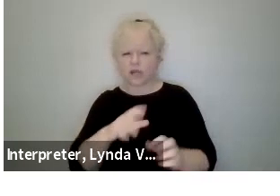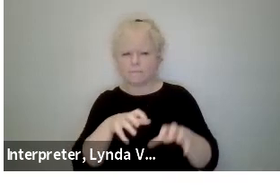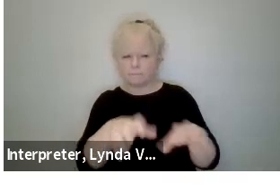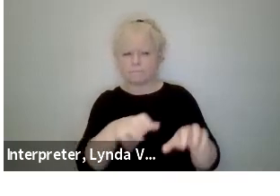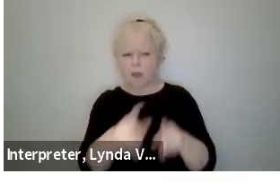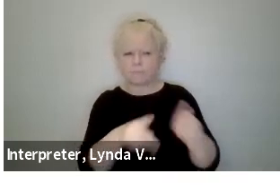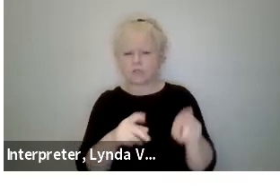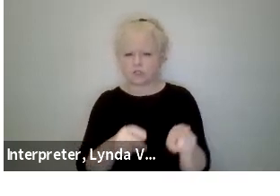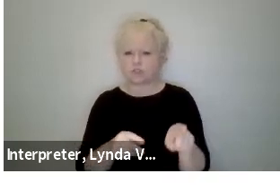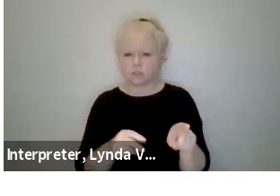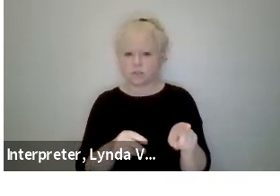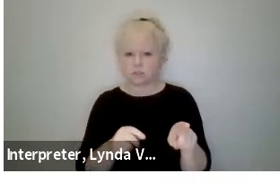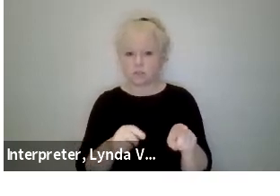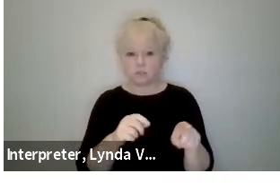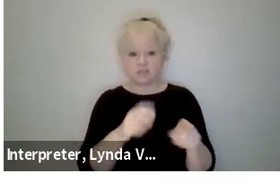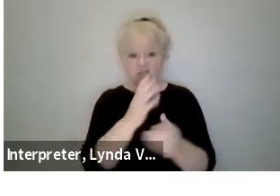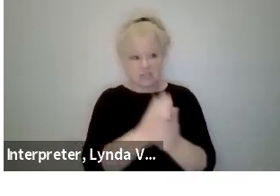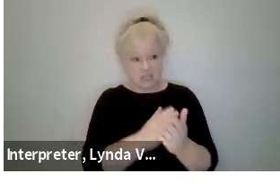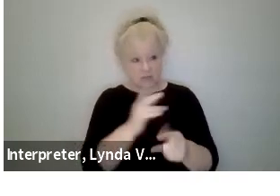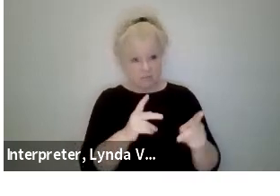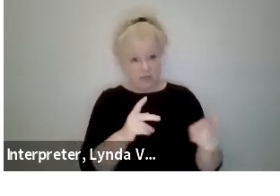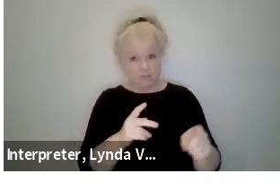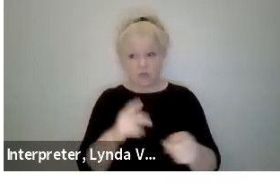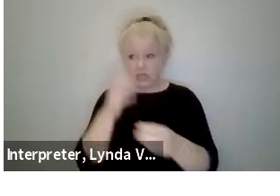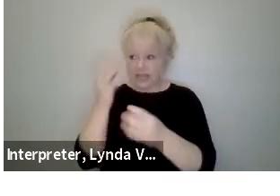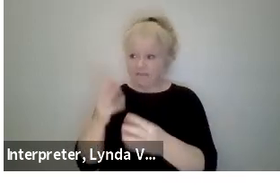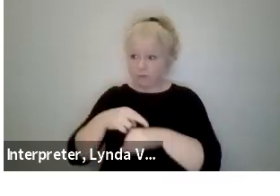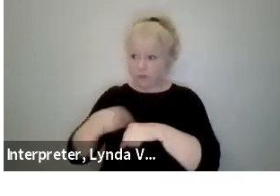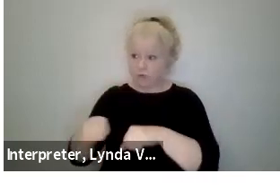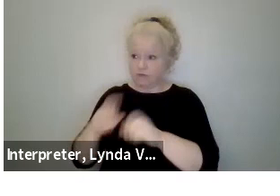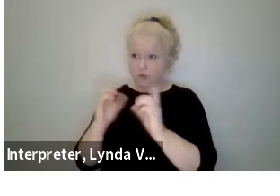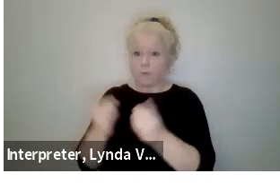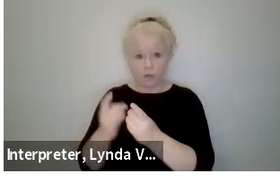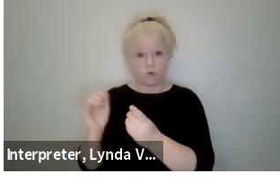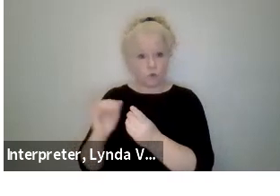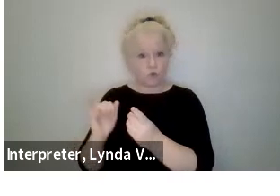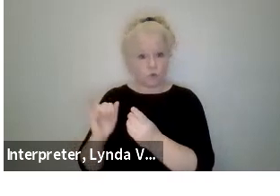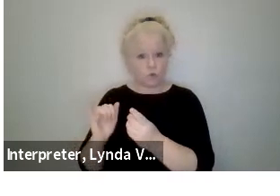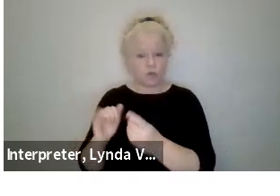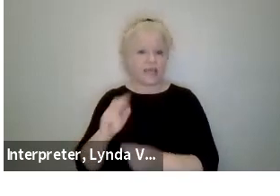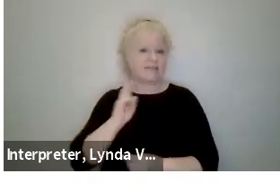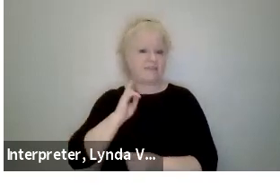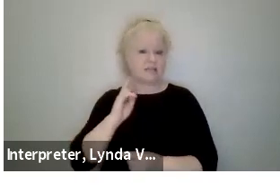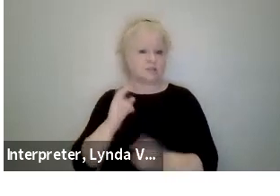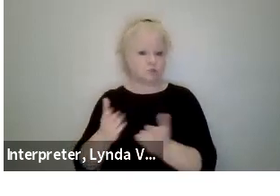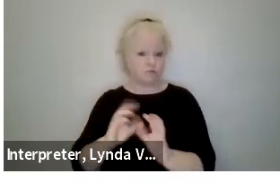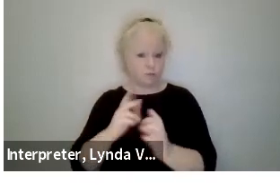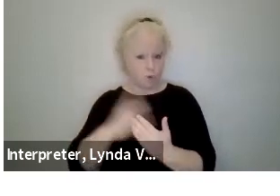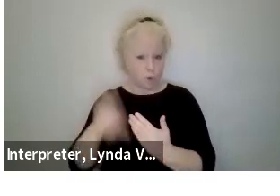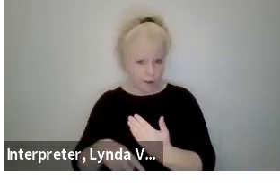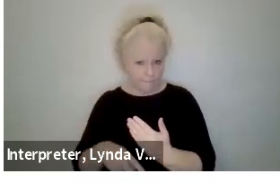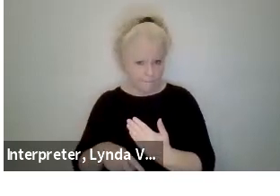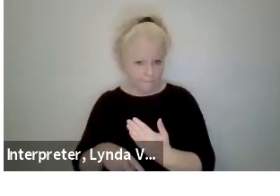population, and individuals coming through our information and referral department as well, and our victim services program. So we